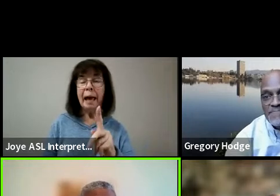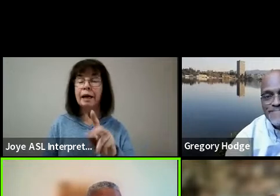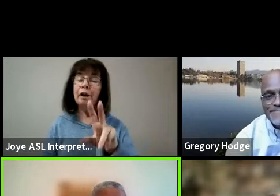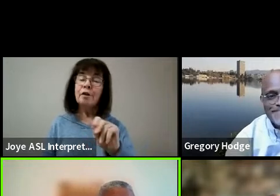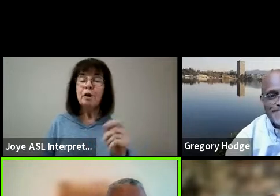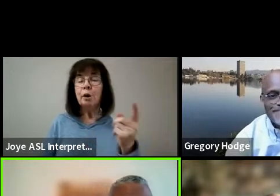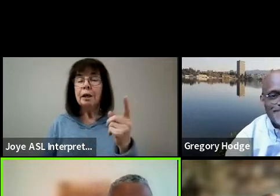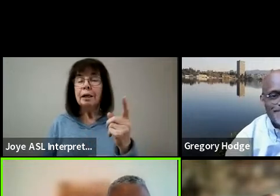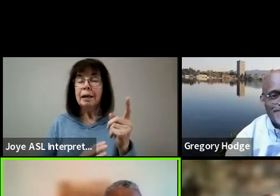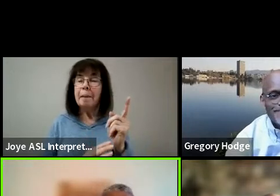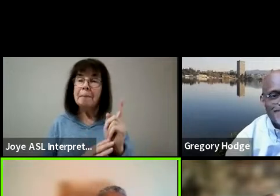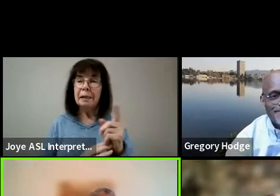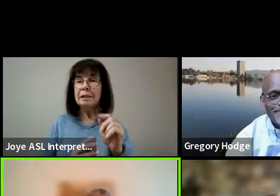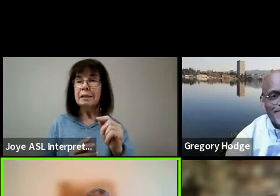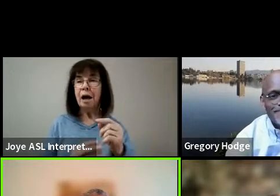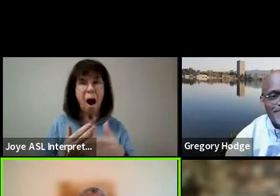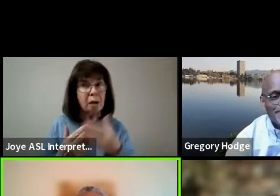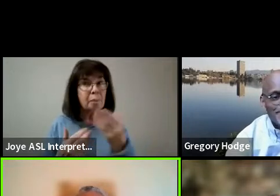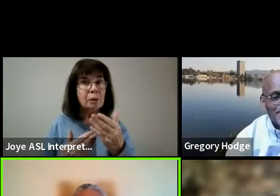day.